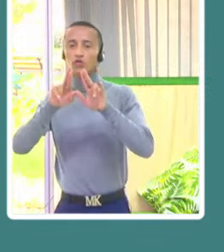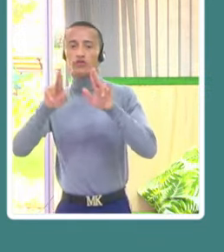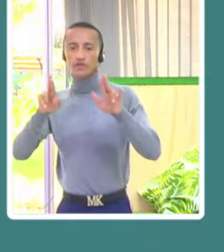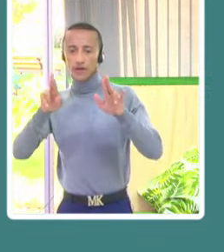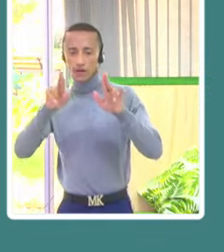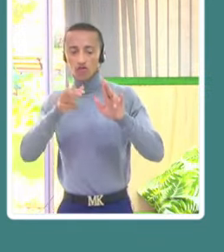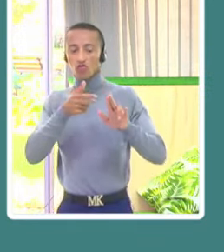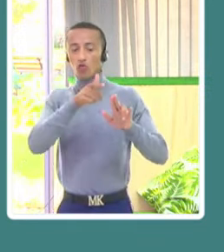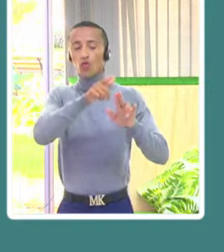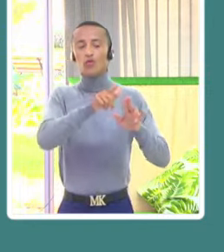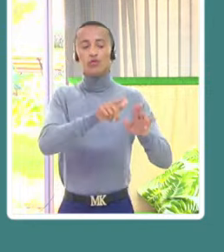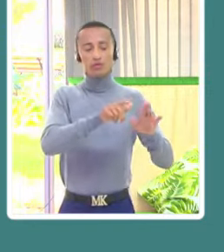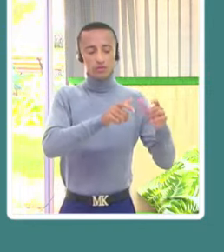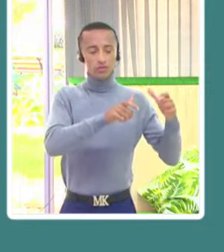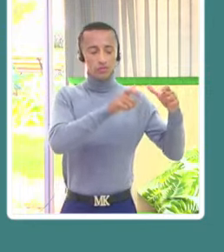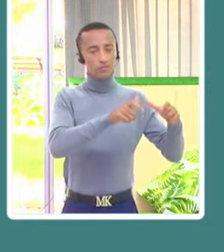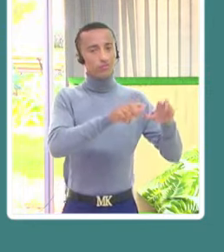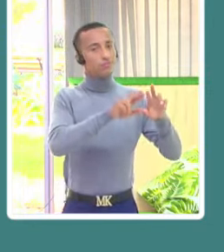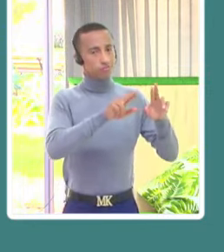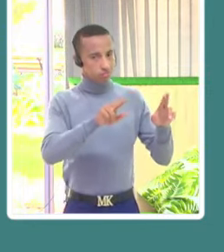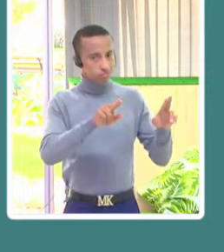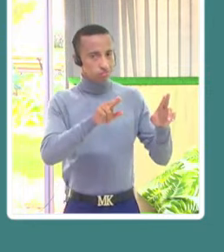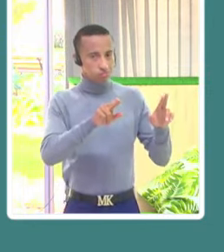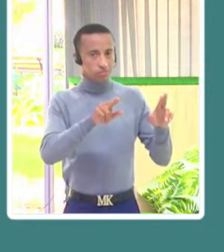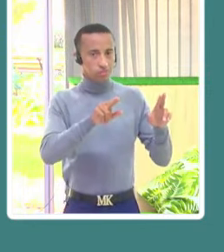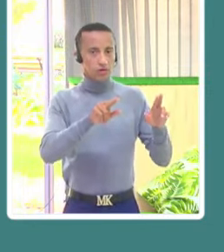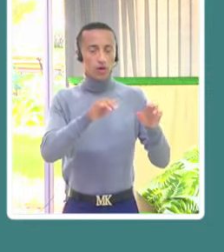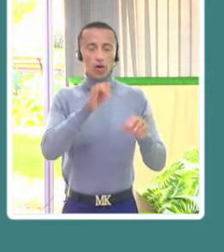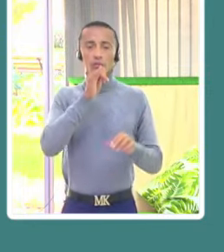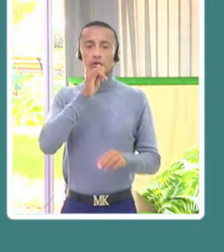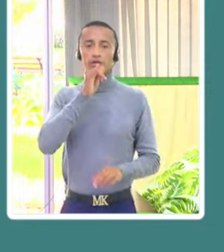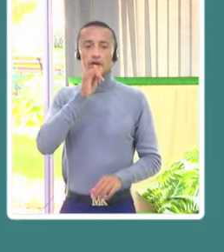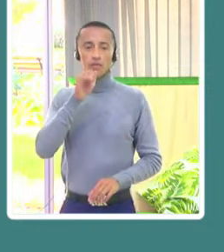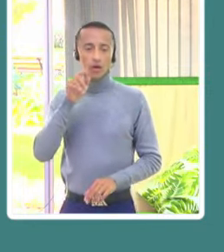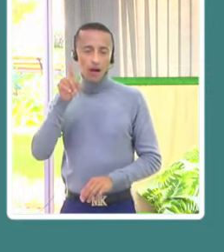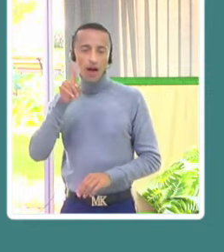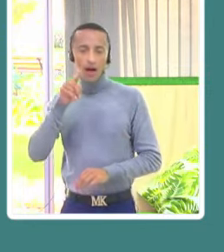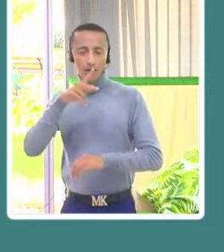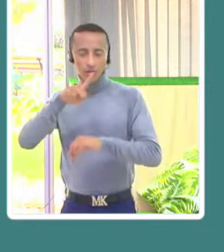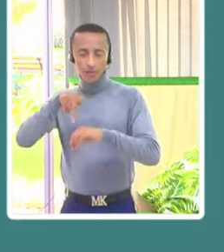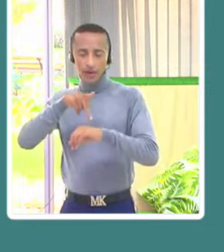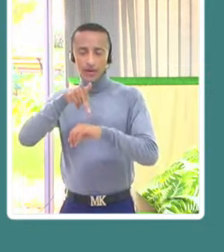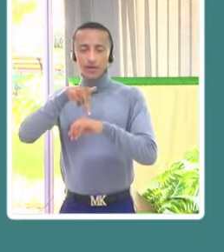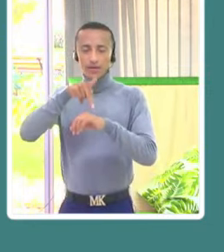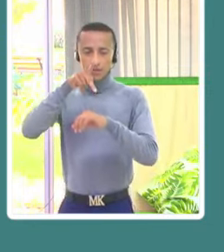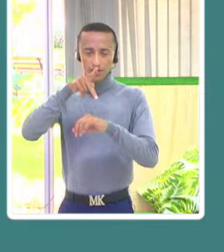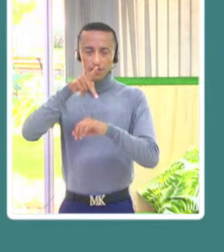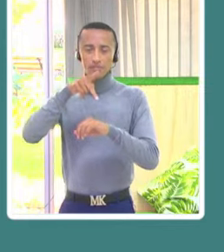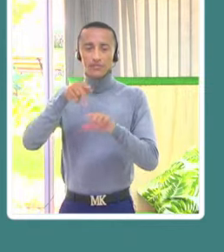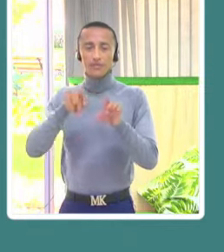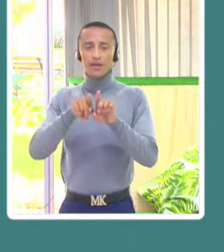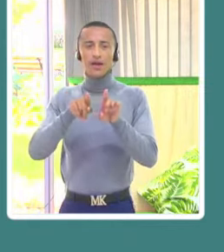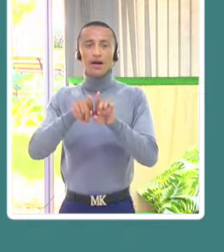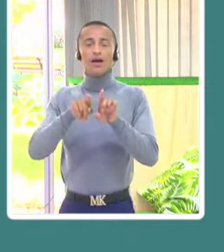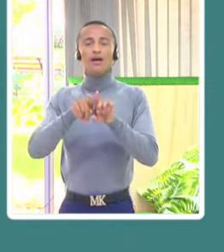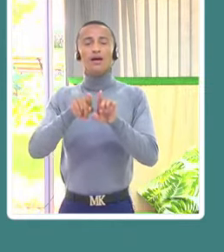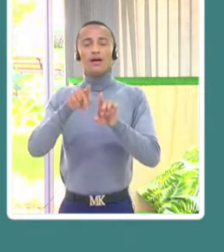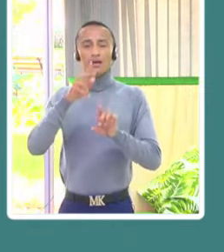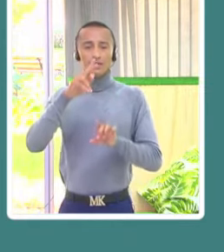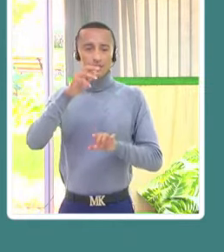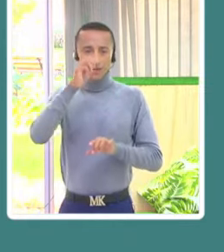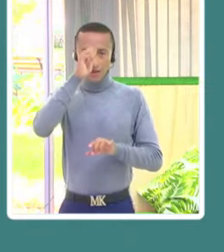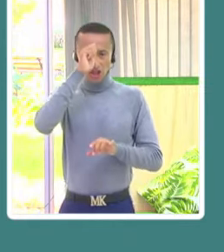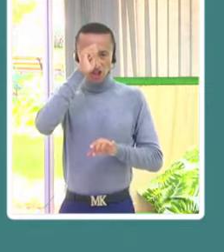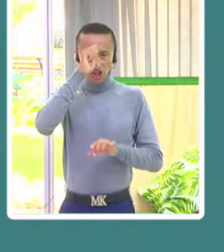which is India's version of PIX, or as we would like to call it, PIX is India's, Brazil's version of UPI, but we are